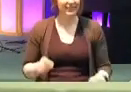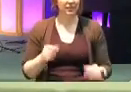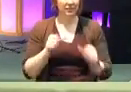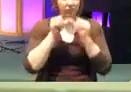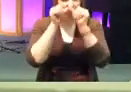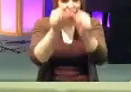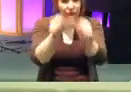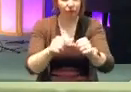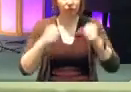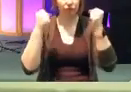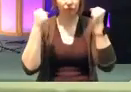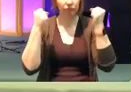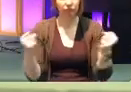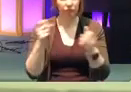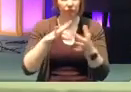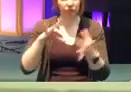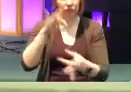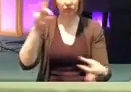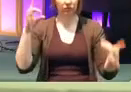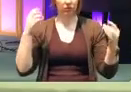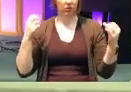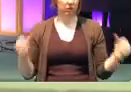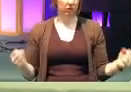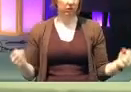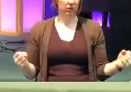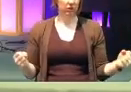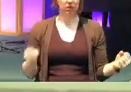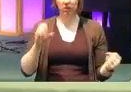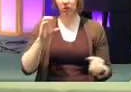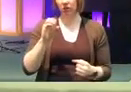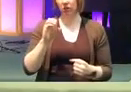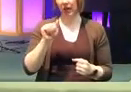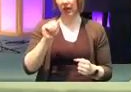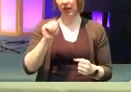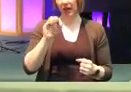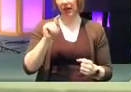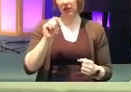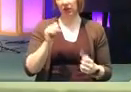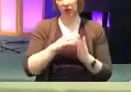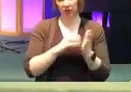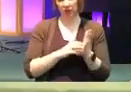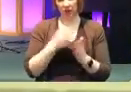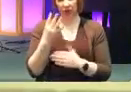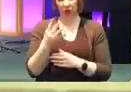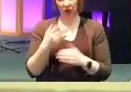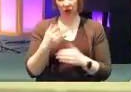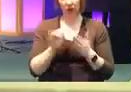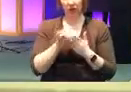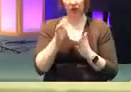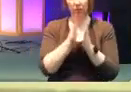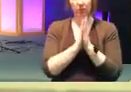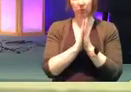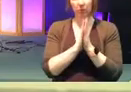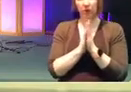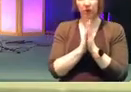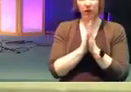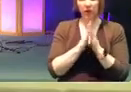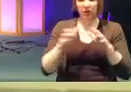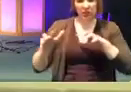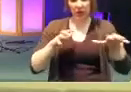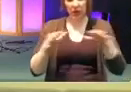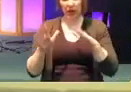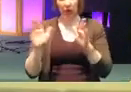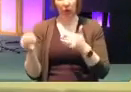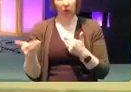we need supernatural boldness. And the next chapter 4 goes on. It says, after that prayer, there was a shaking in the